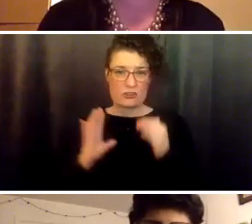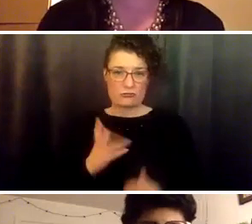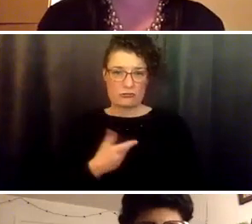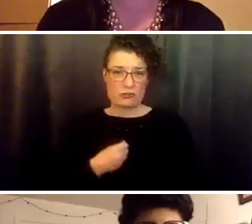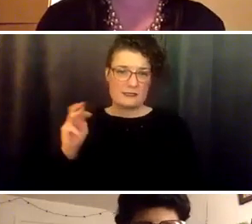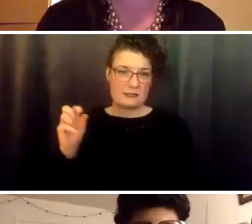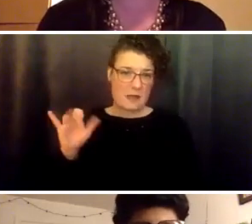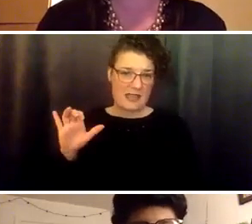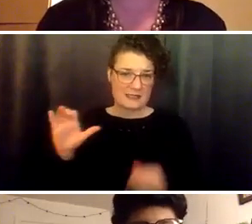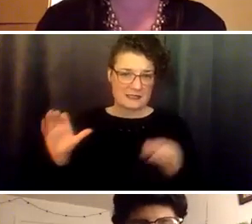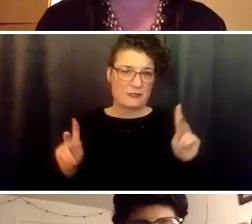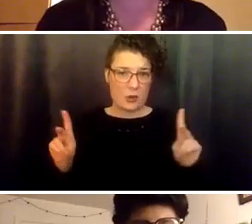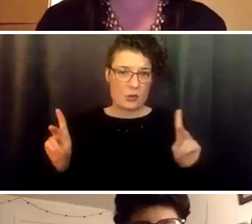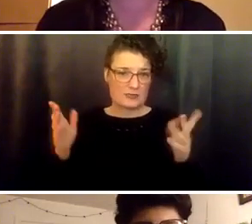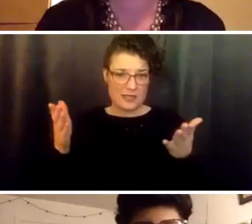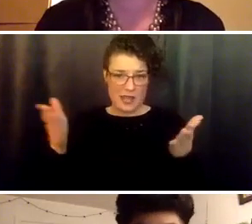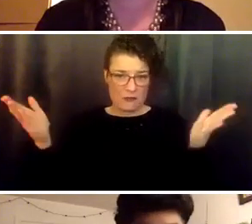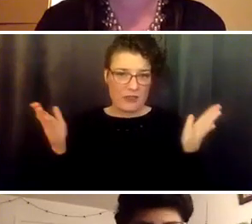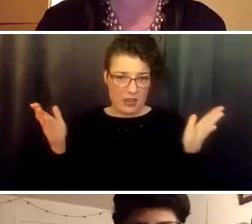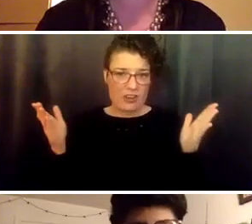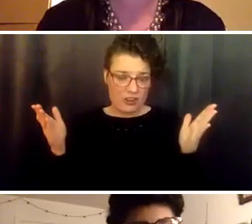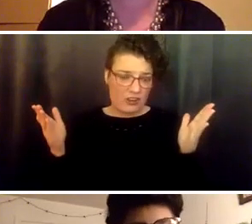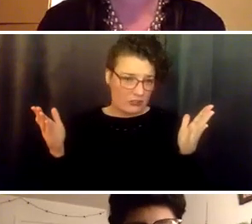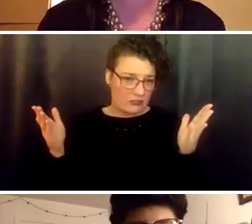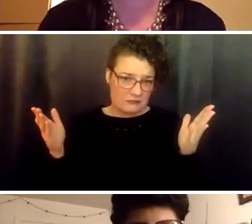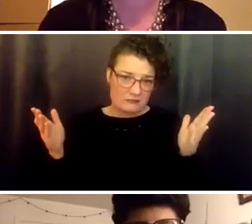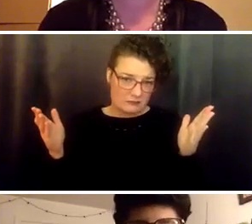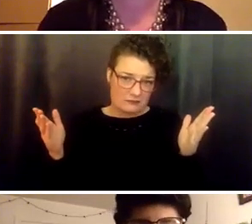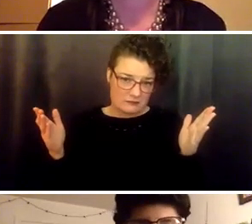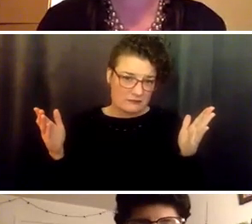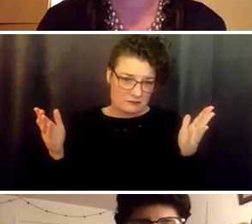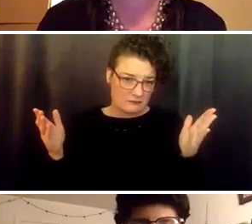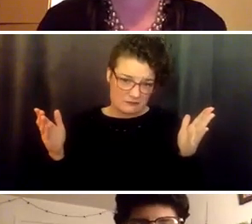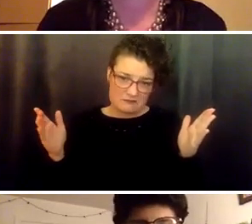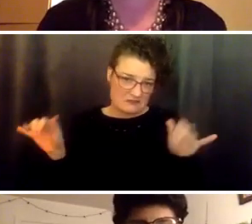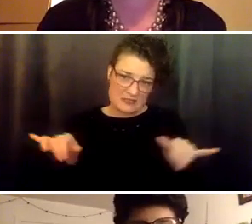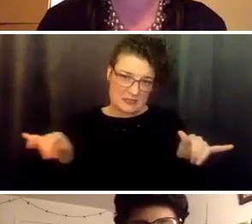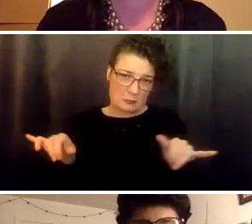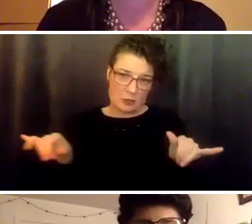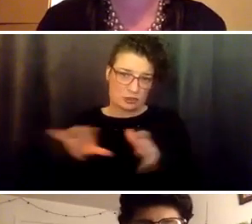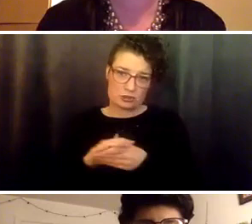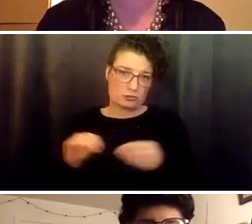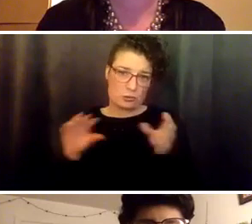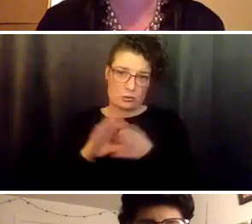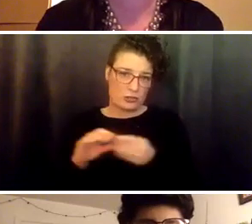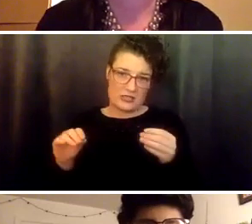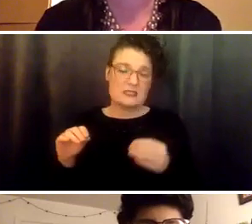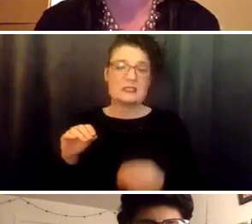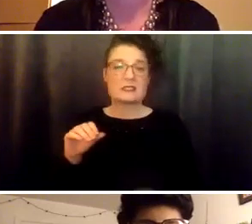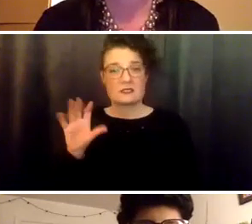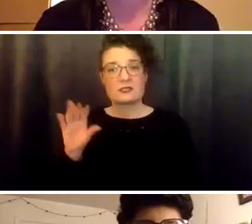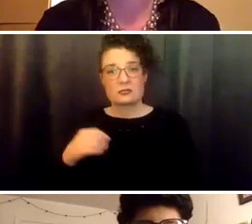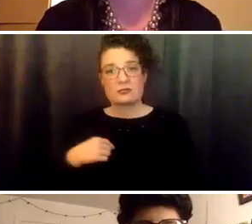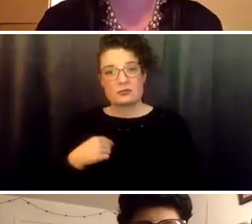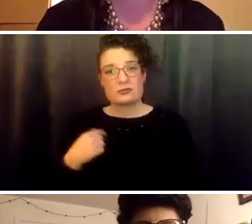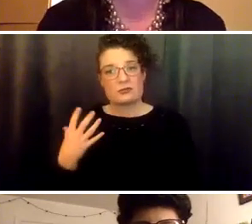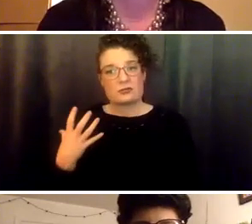folks out there also have had similar stories. And so I wanted